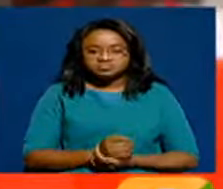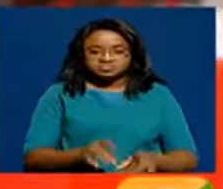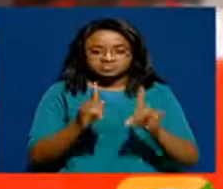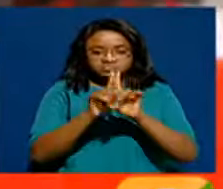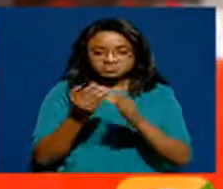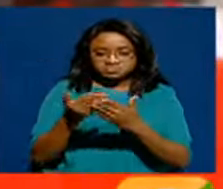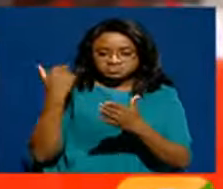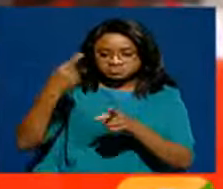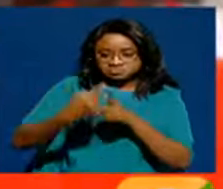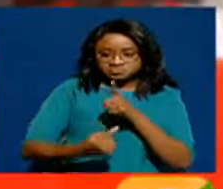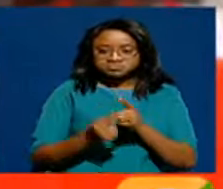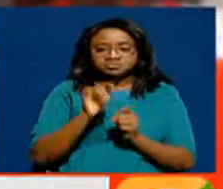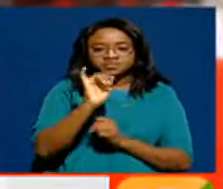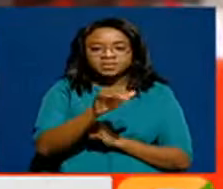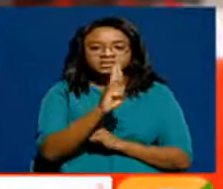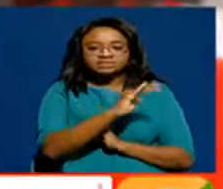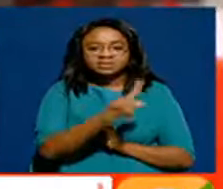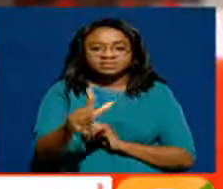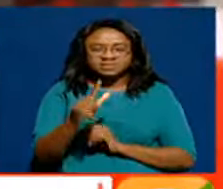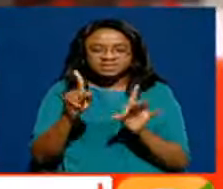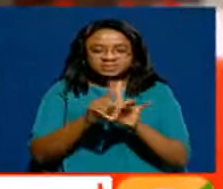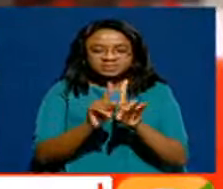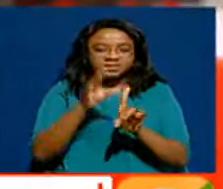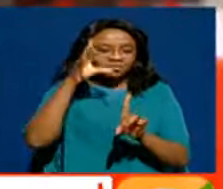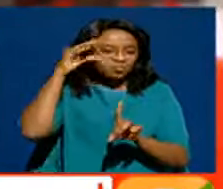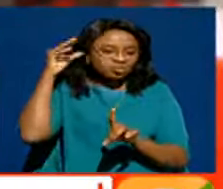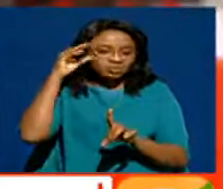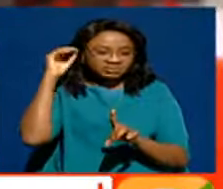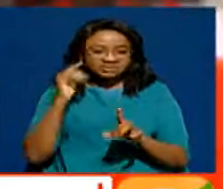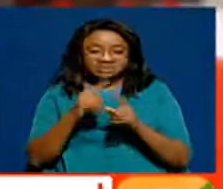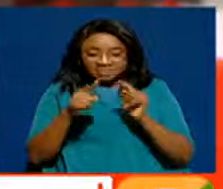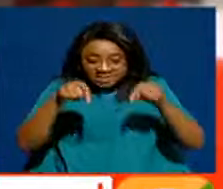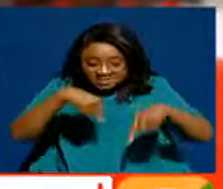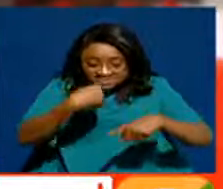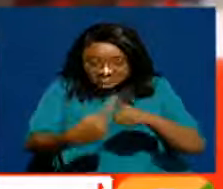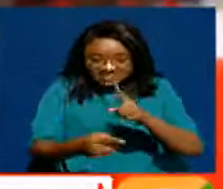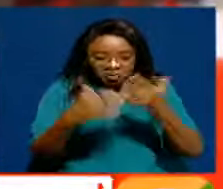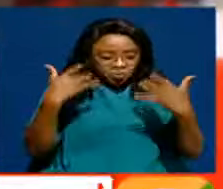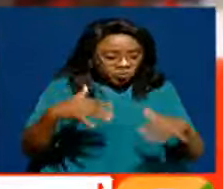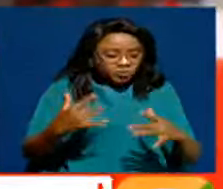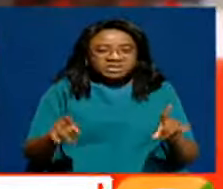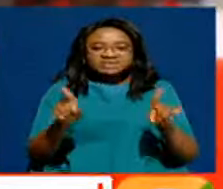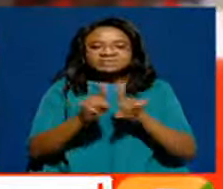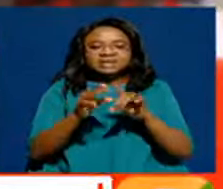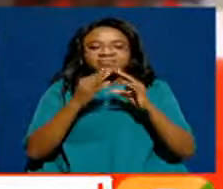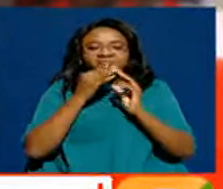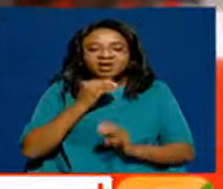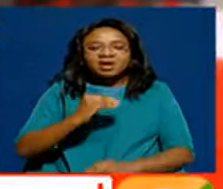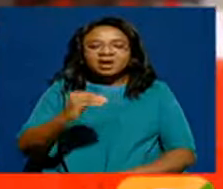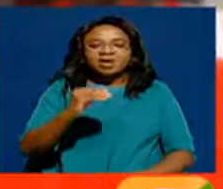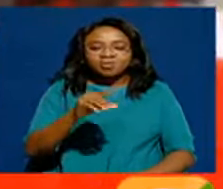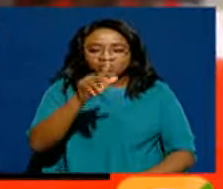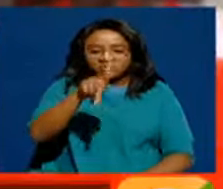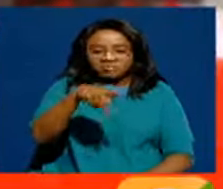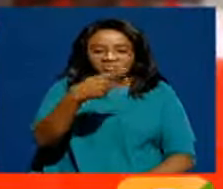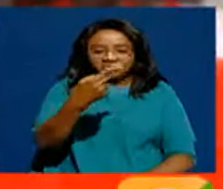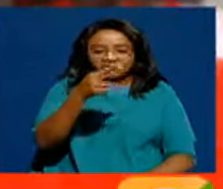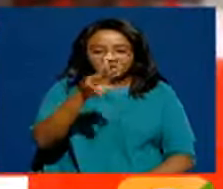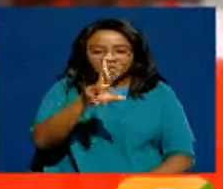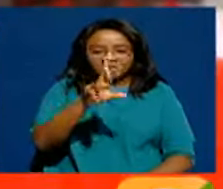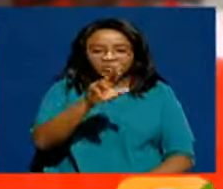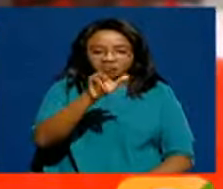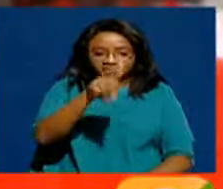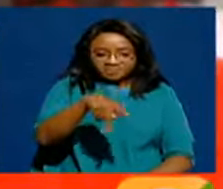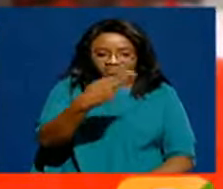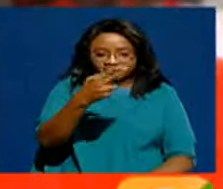jana, hiyo bill ilikuwa kama ya Musa. Hii ya 2024 ndio mbaya zaidi, hii ndio ya Firauni yenyewe. Na ndio